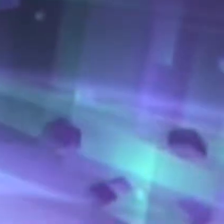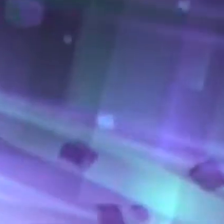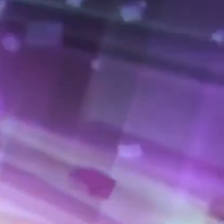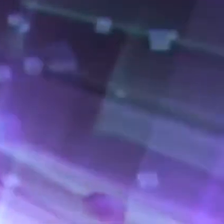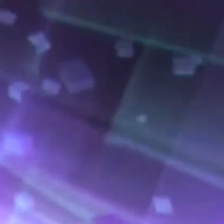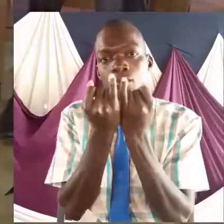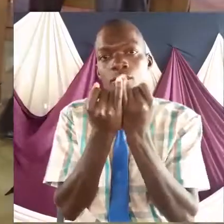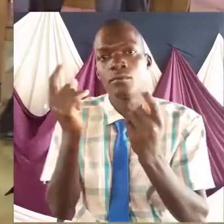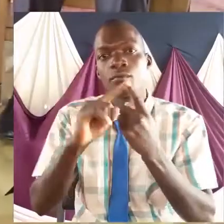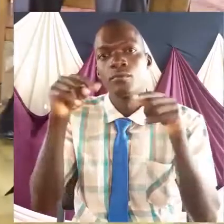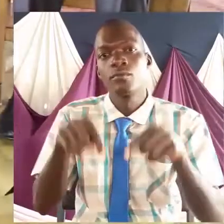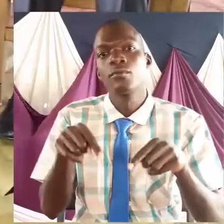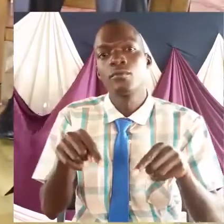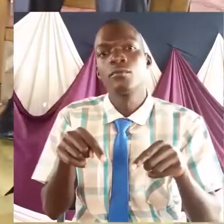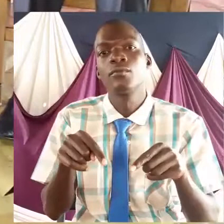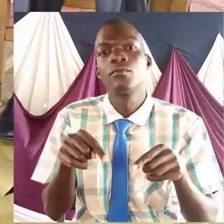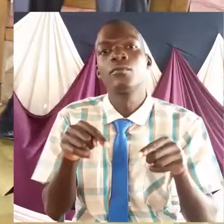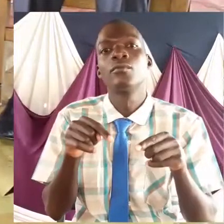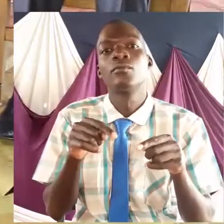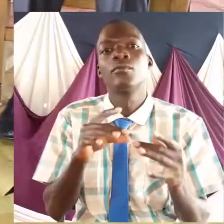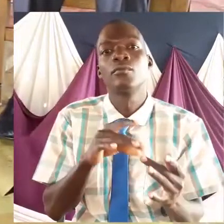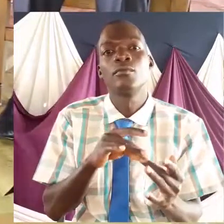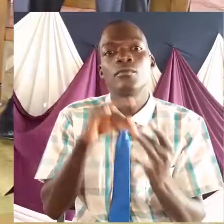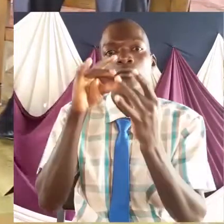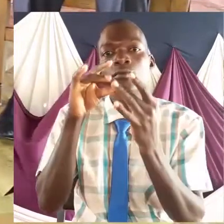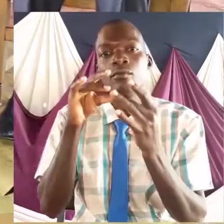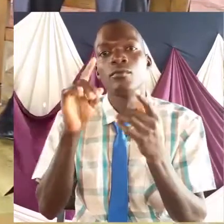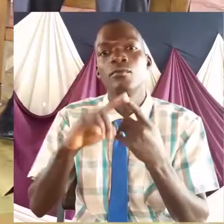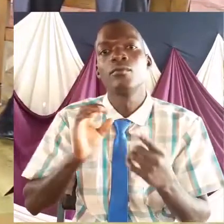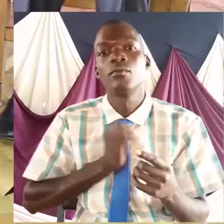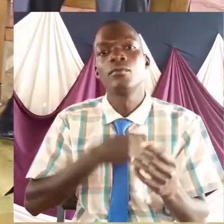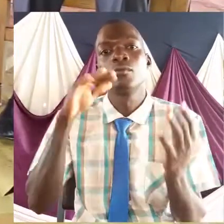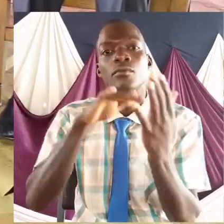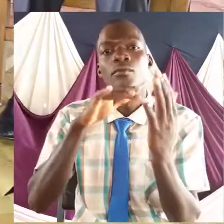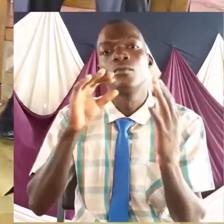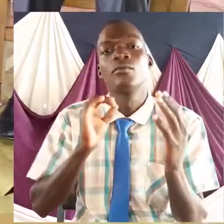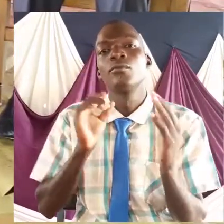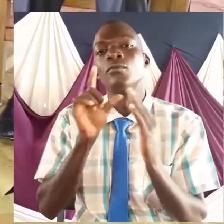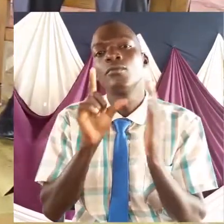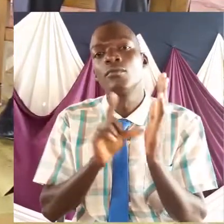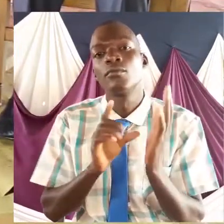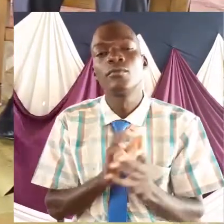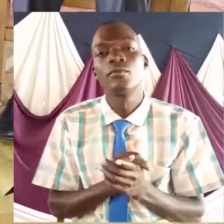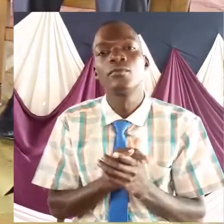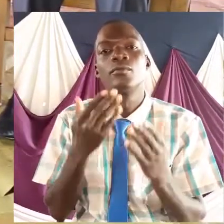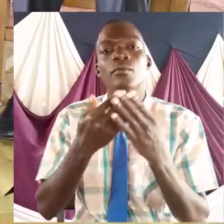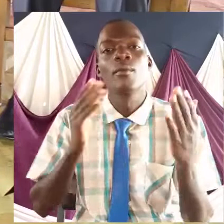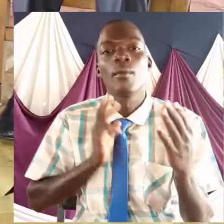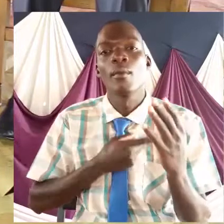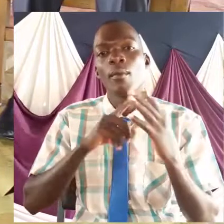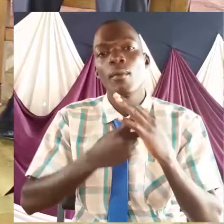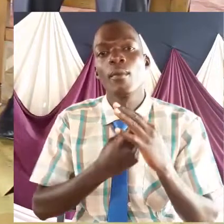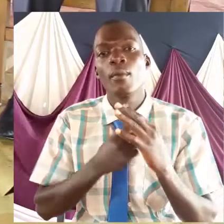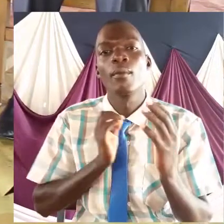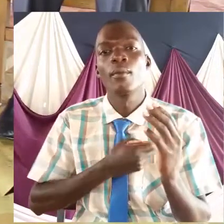today, and more specifically to our study of the lesson. Before we begin our